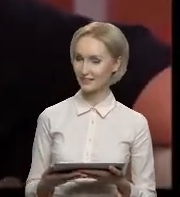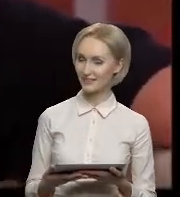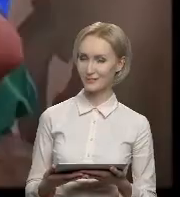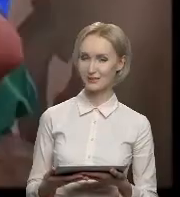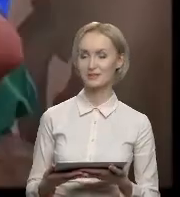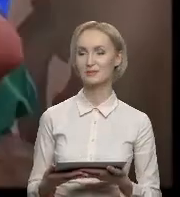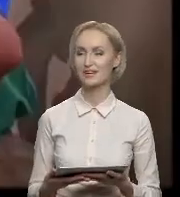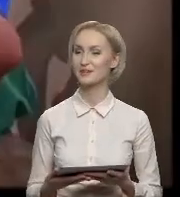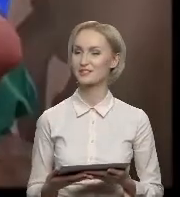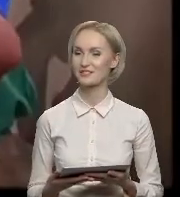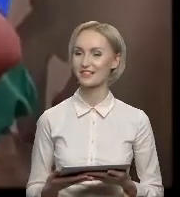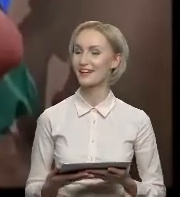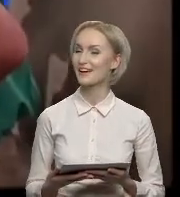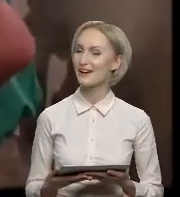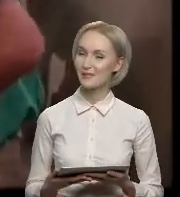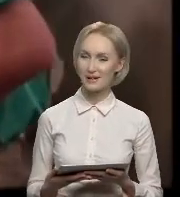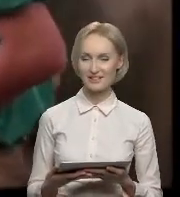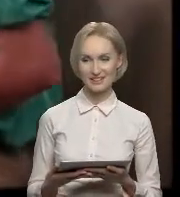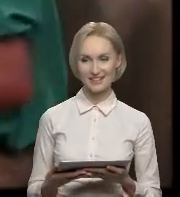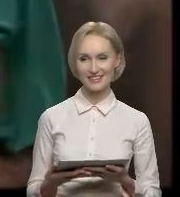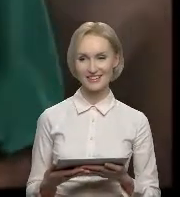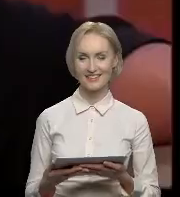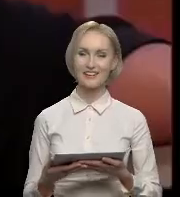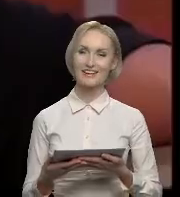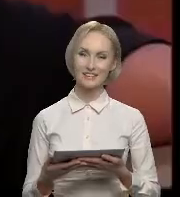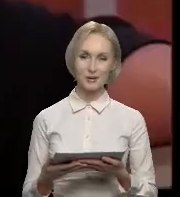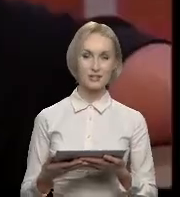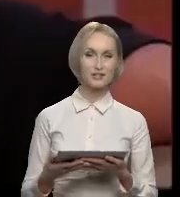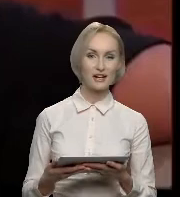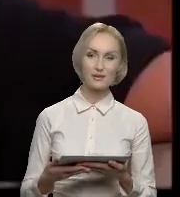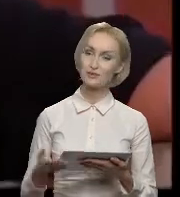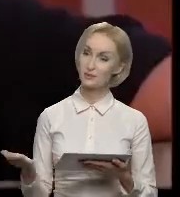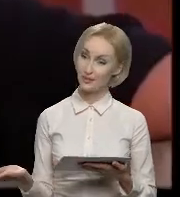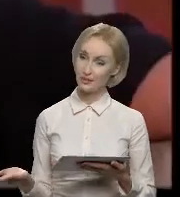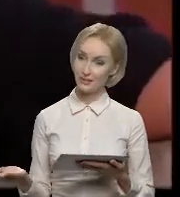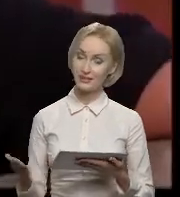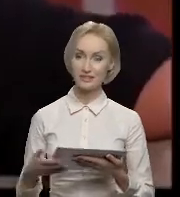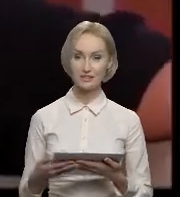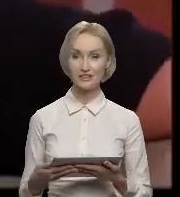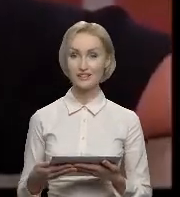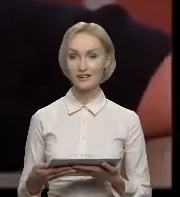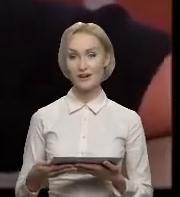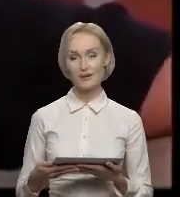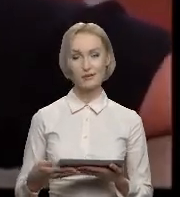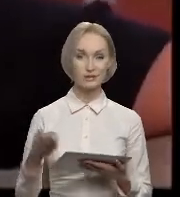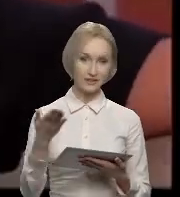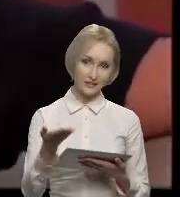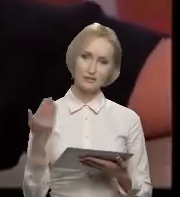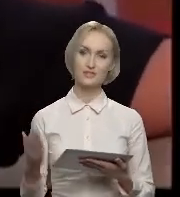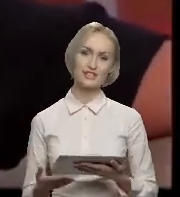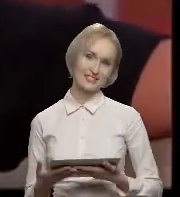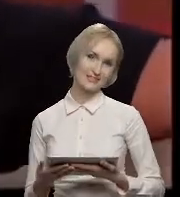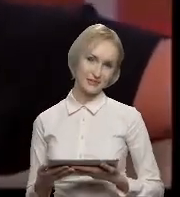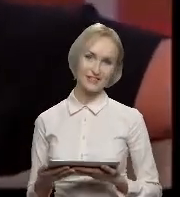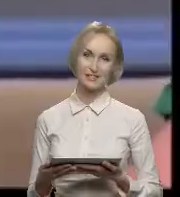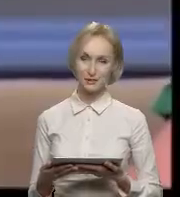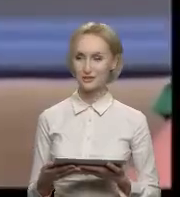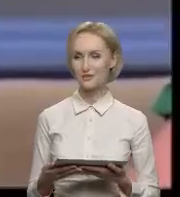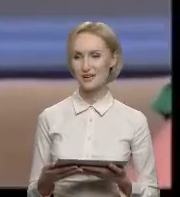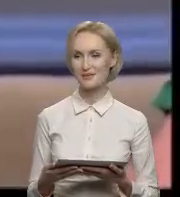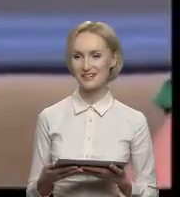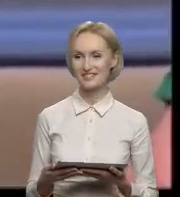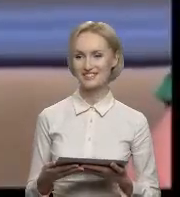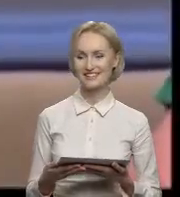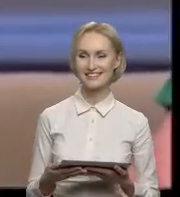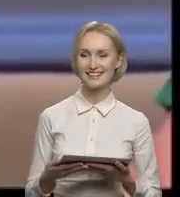I live mine. No, I don't. Nene, do you know that she's made accusations to sleep with men for money? Are you aware of that? Yes. And she can't say nothing because she's done it and I